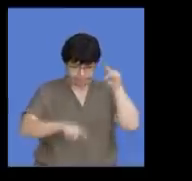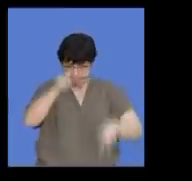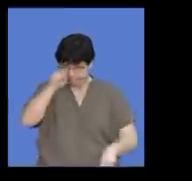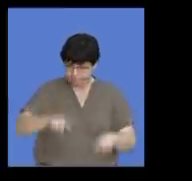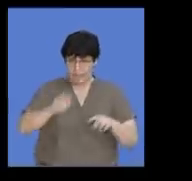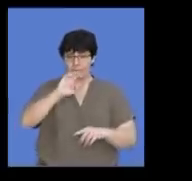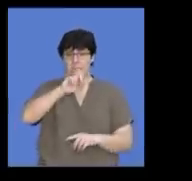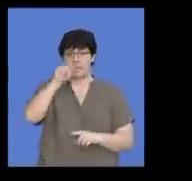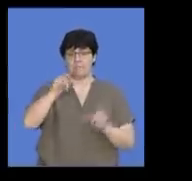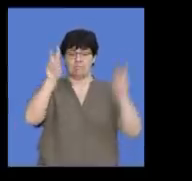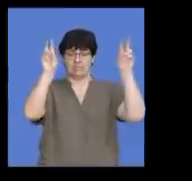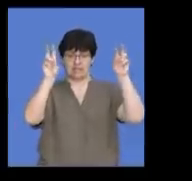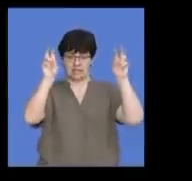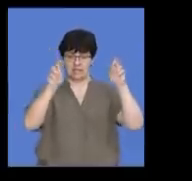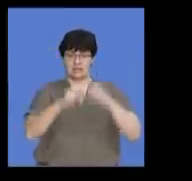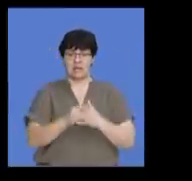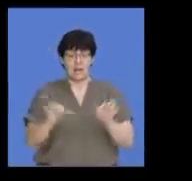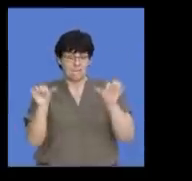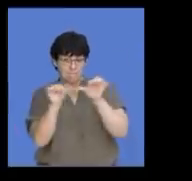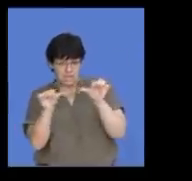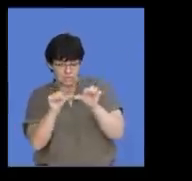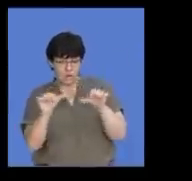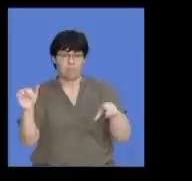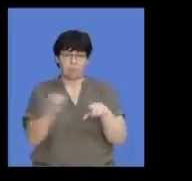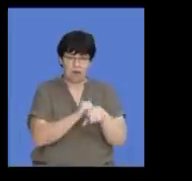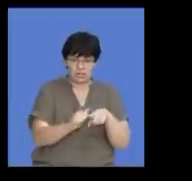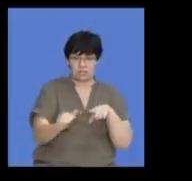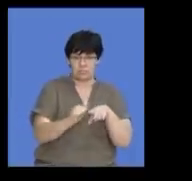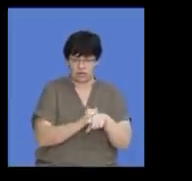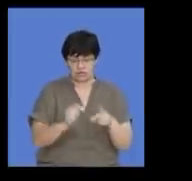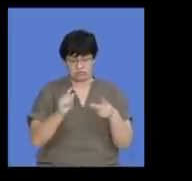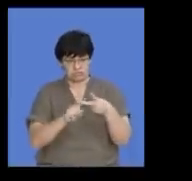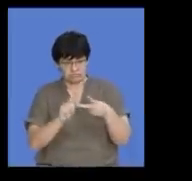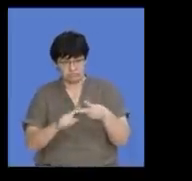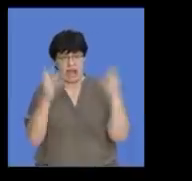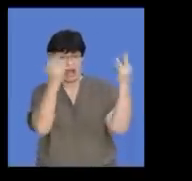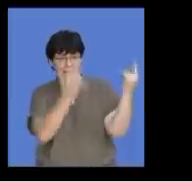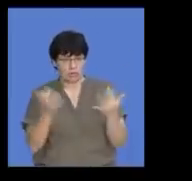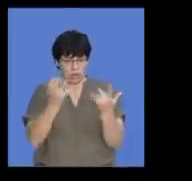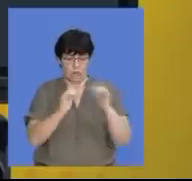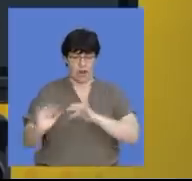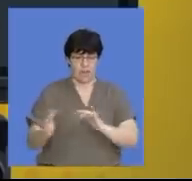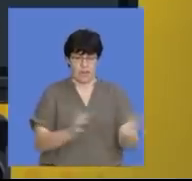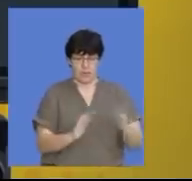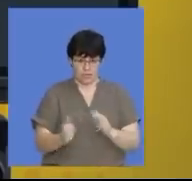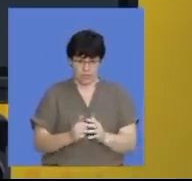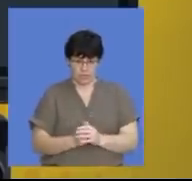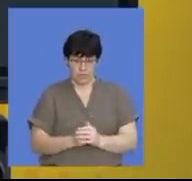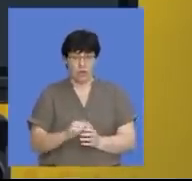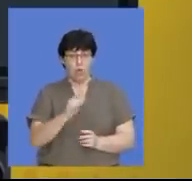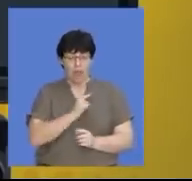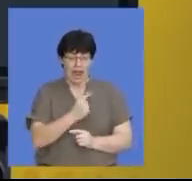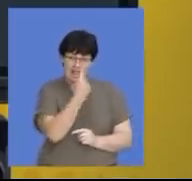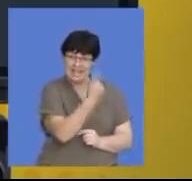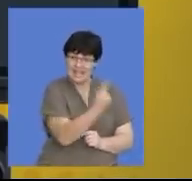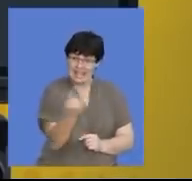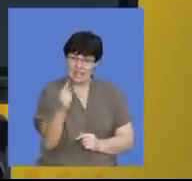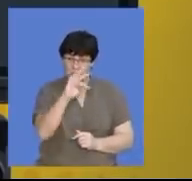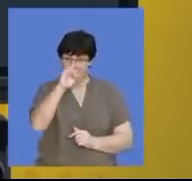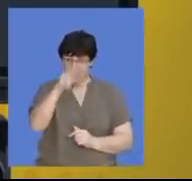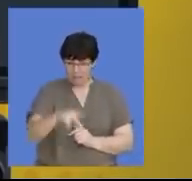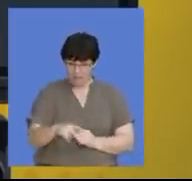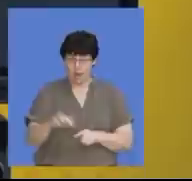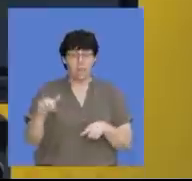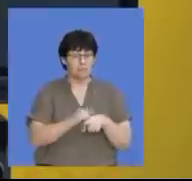titles and practice measurements and calculations. The idea is that on every map that you